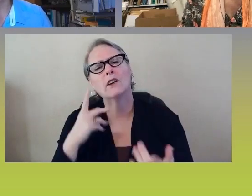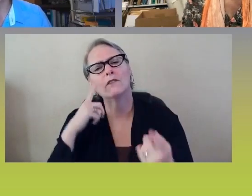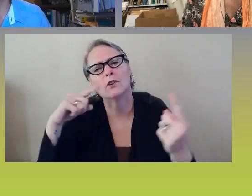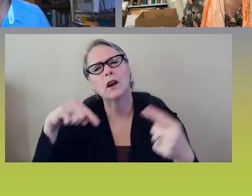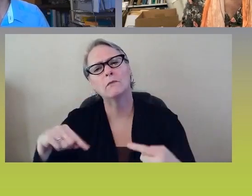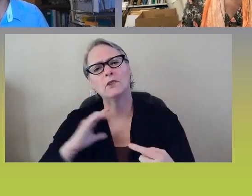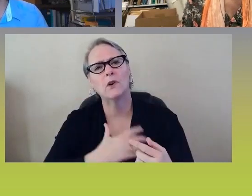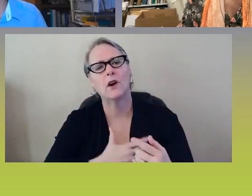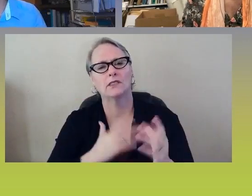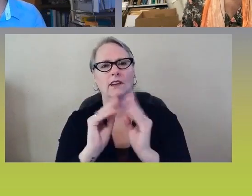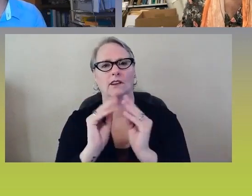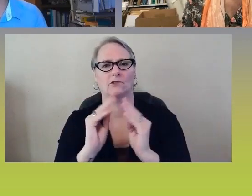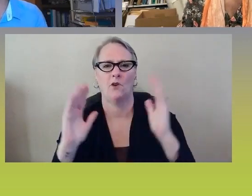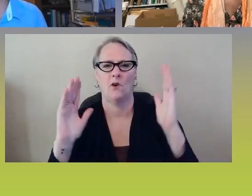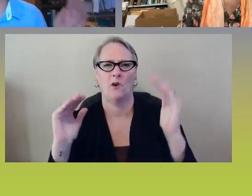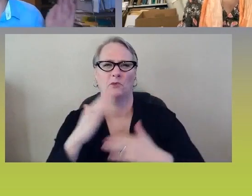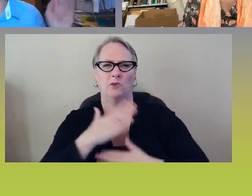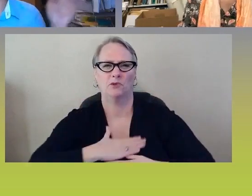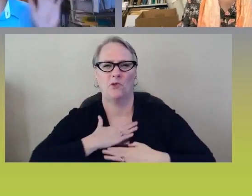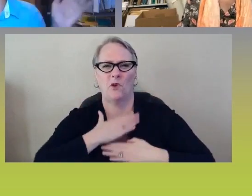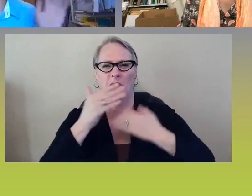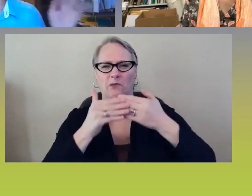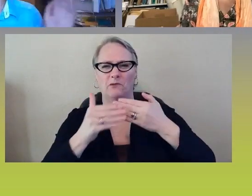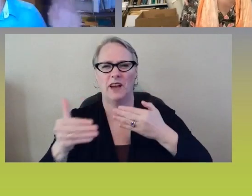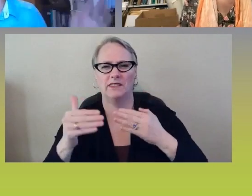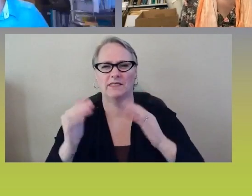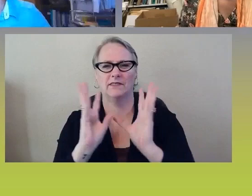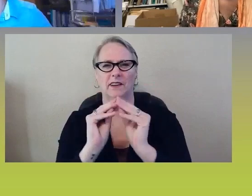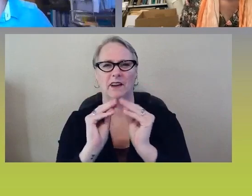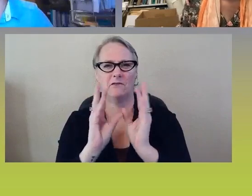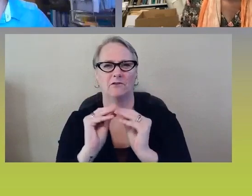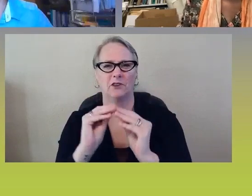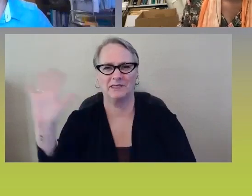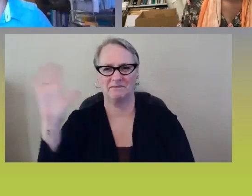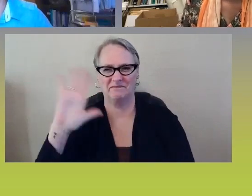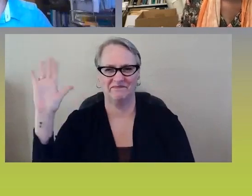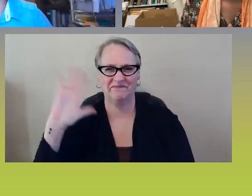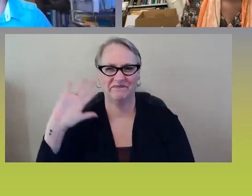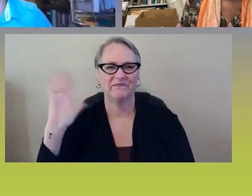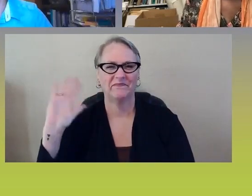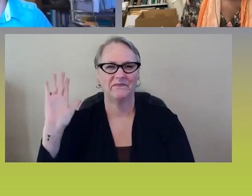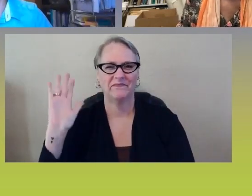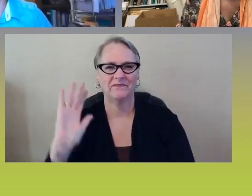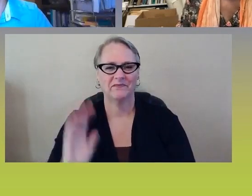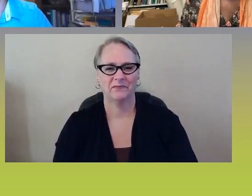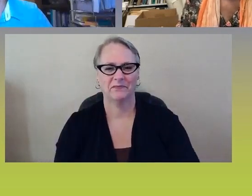hope you enjoy the rest of the conference. Thank you. My pleasure. Bye. Bye.